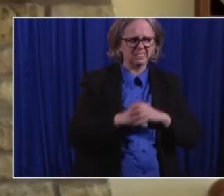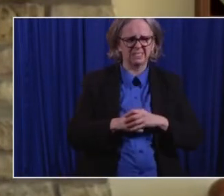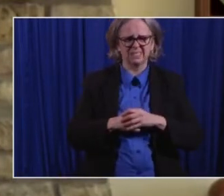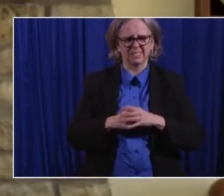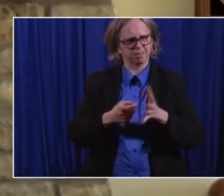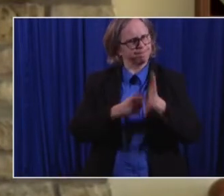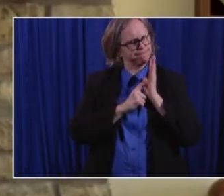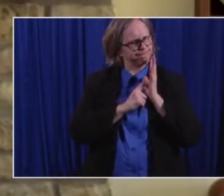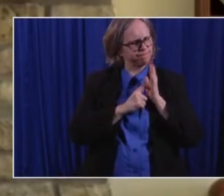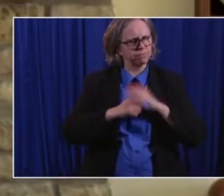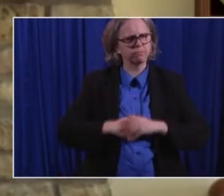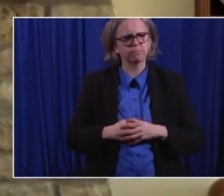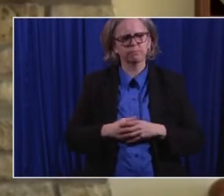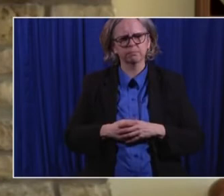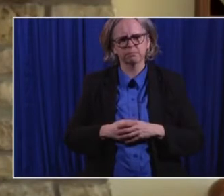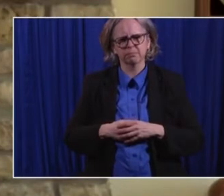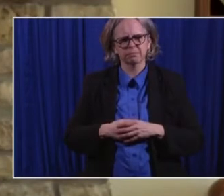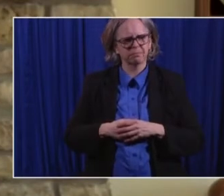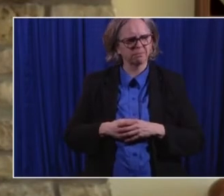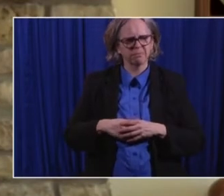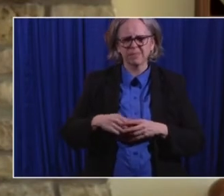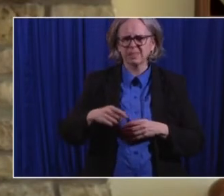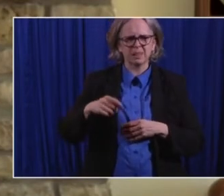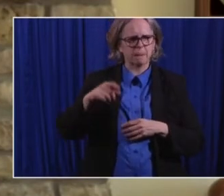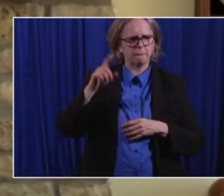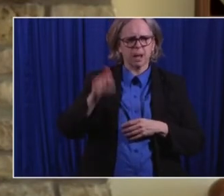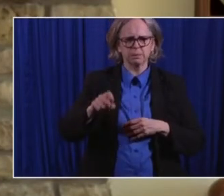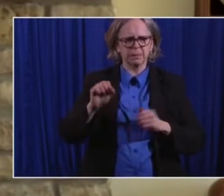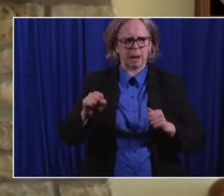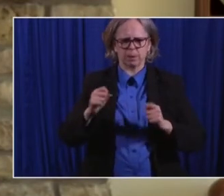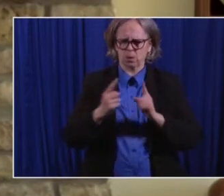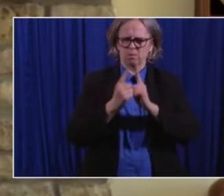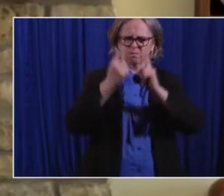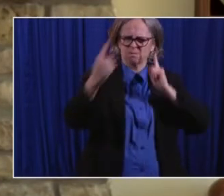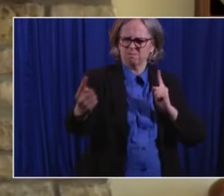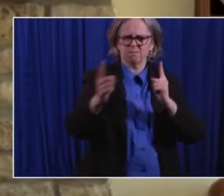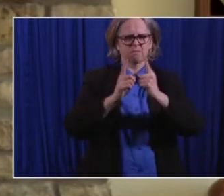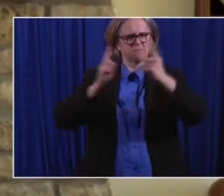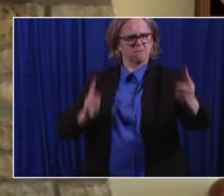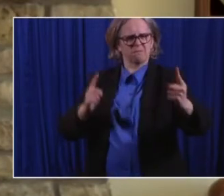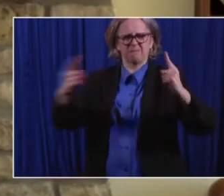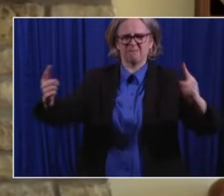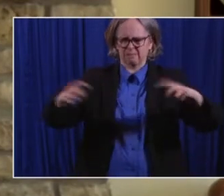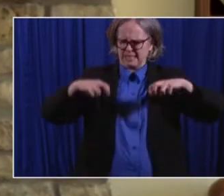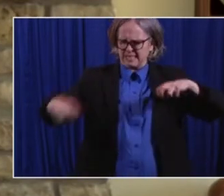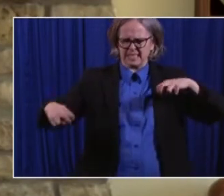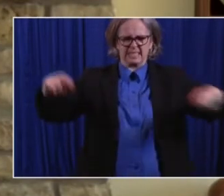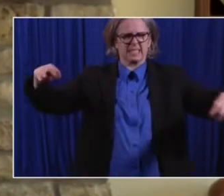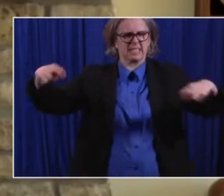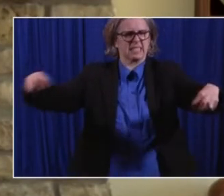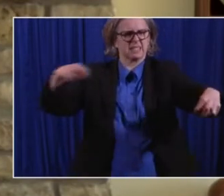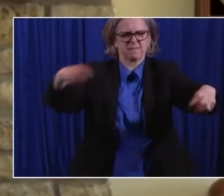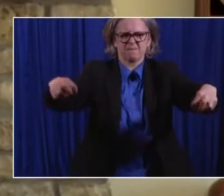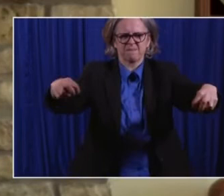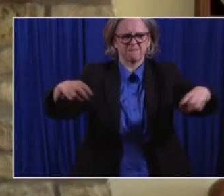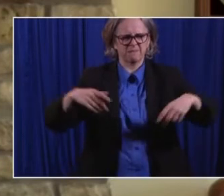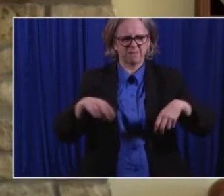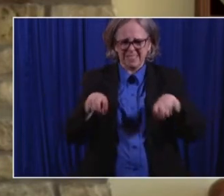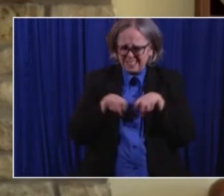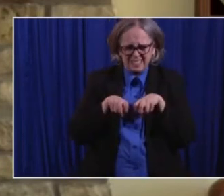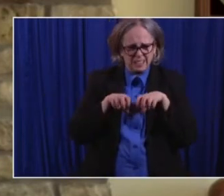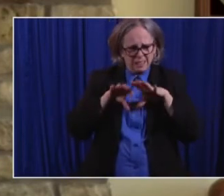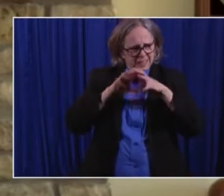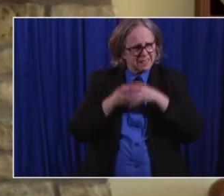spectator pathway that allows for social distancing, and seating in groups, pods of no more than